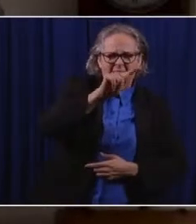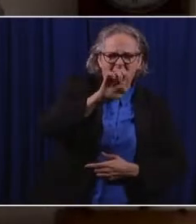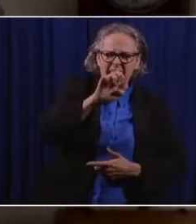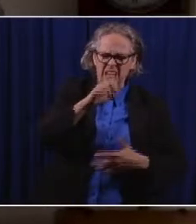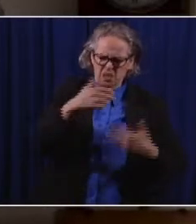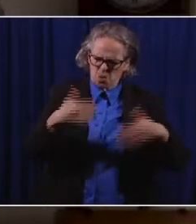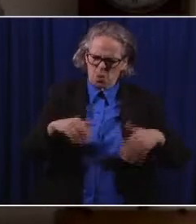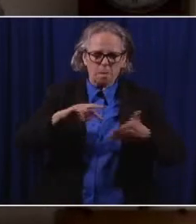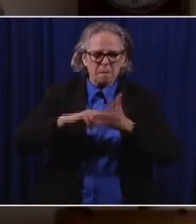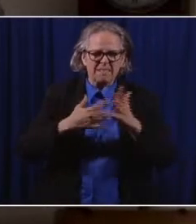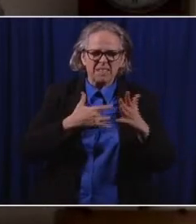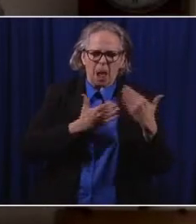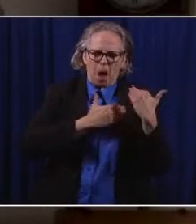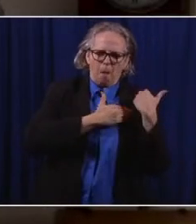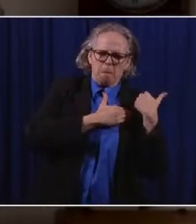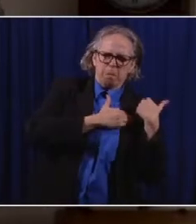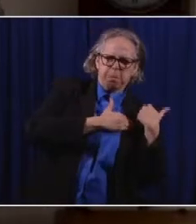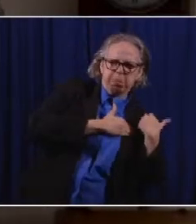country.